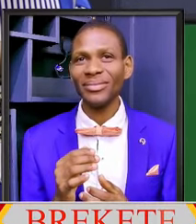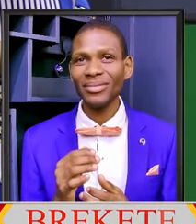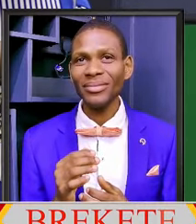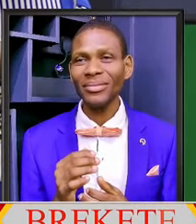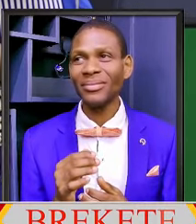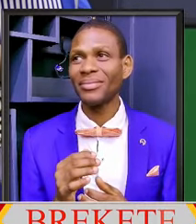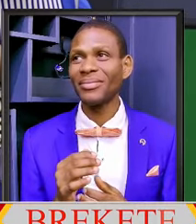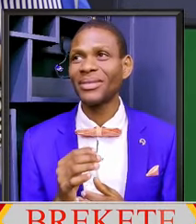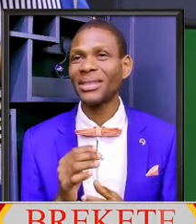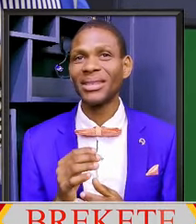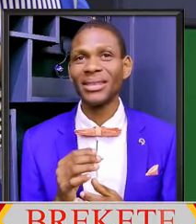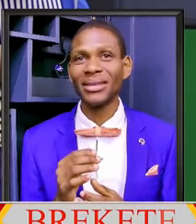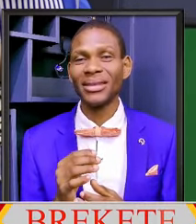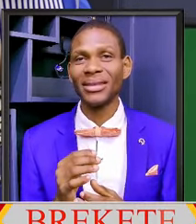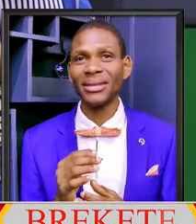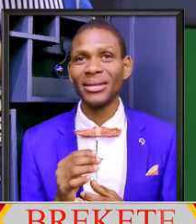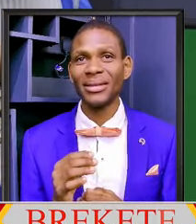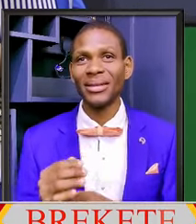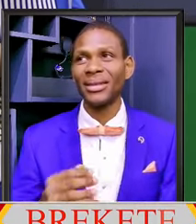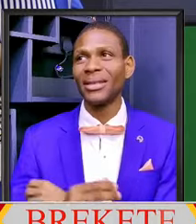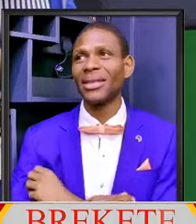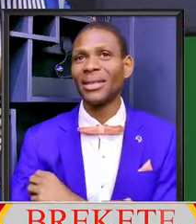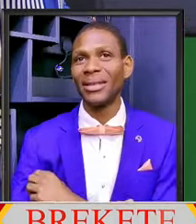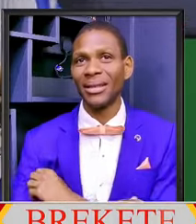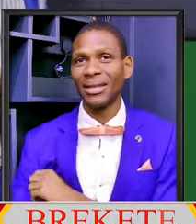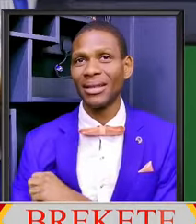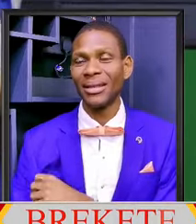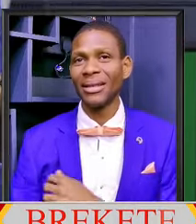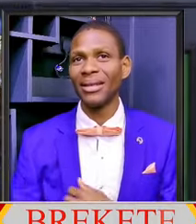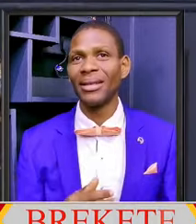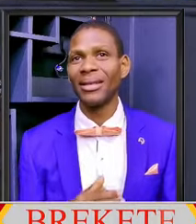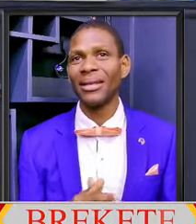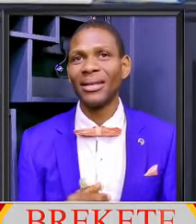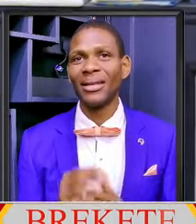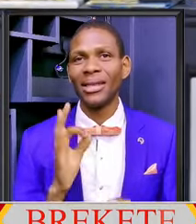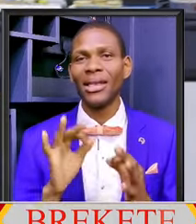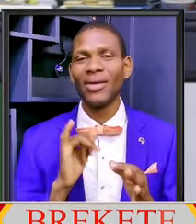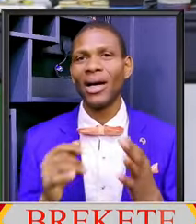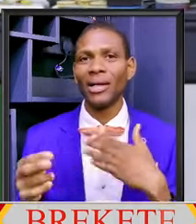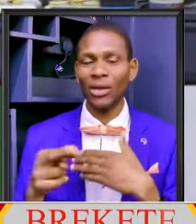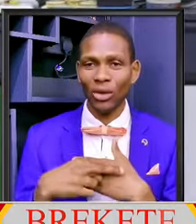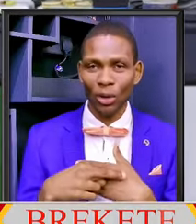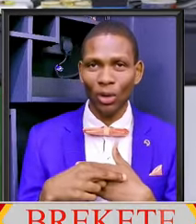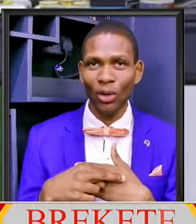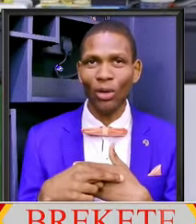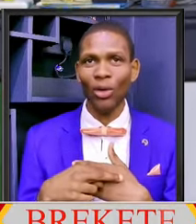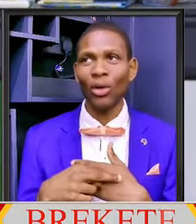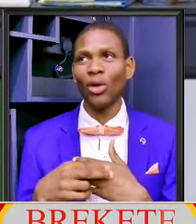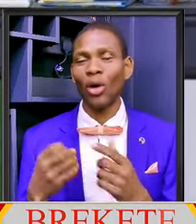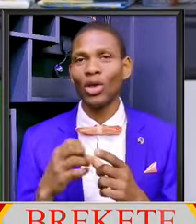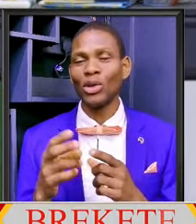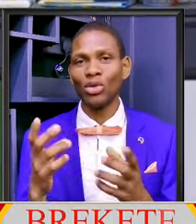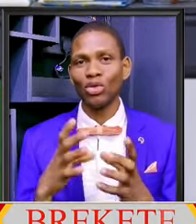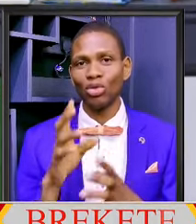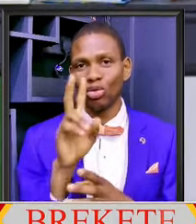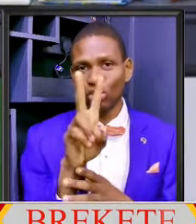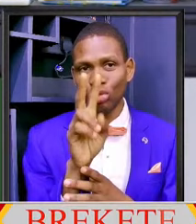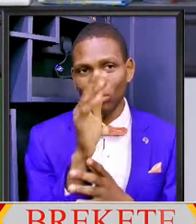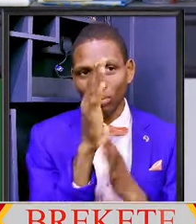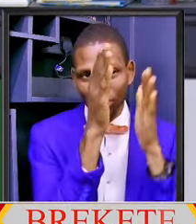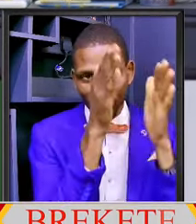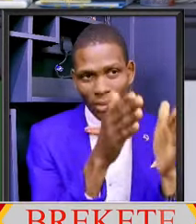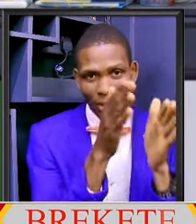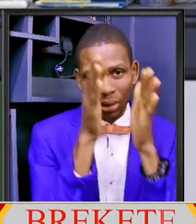If I throw, you go return the shot. Abi, you go do dual shot. I no one meeting